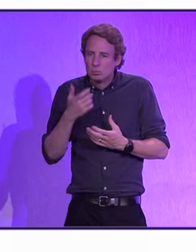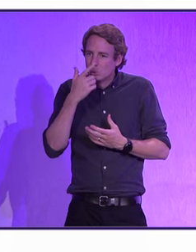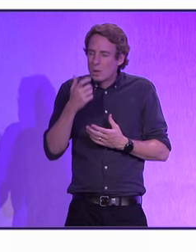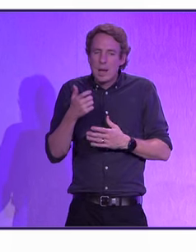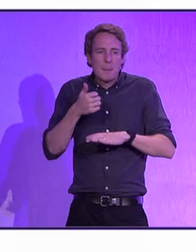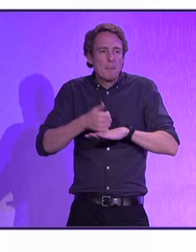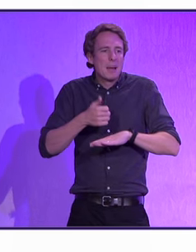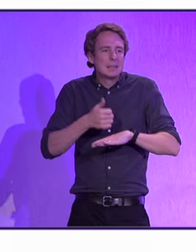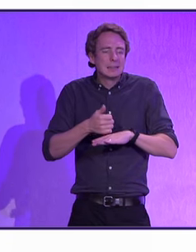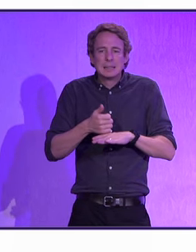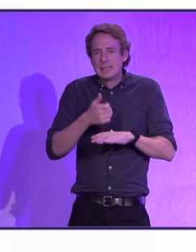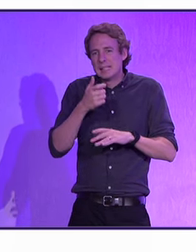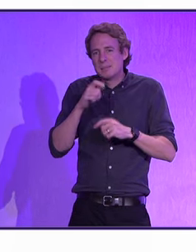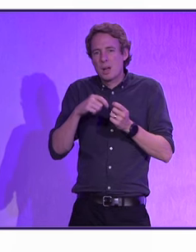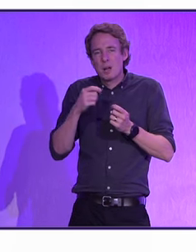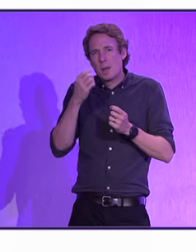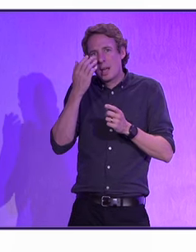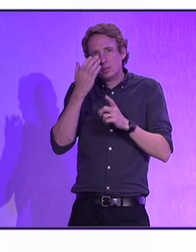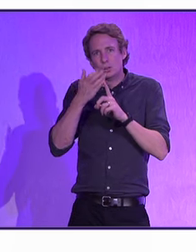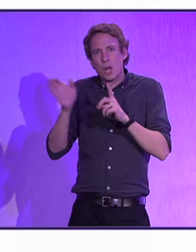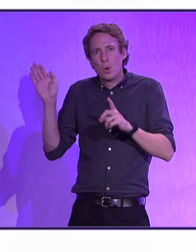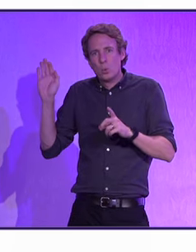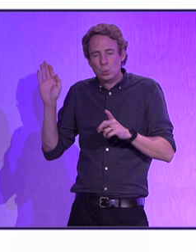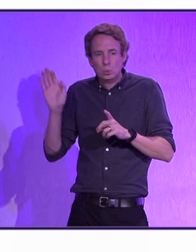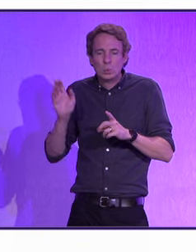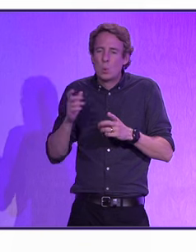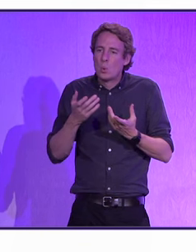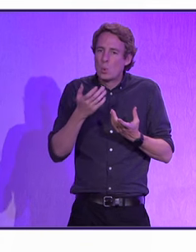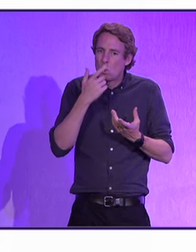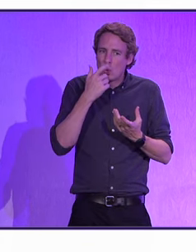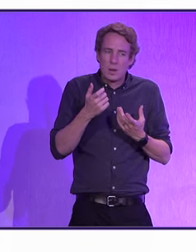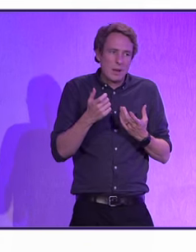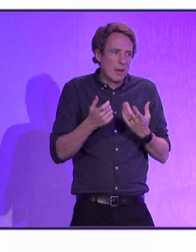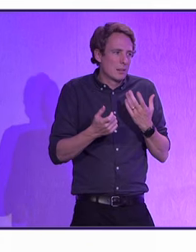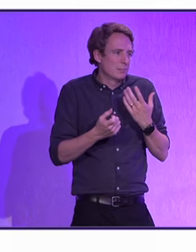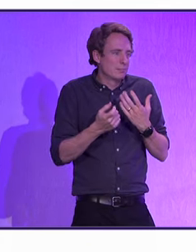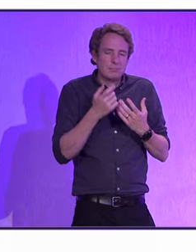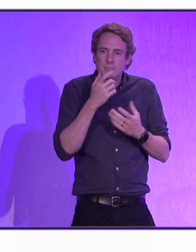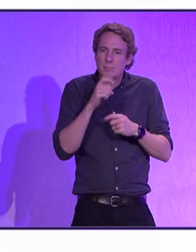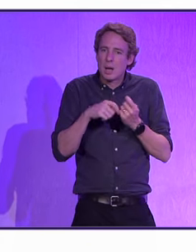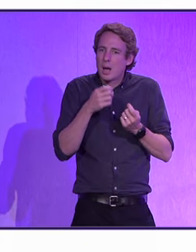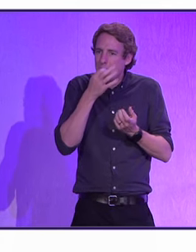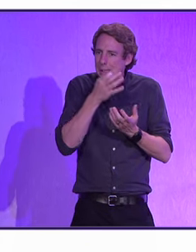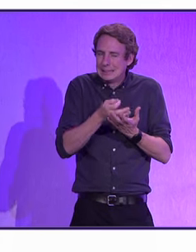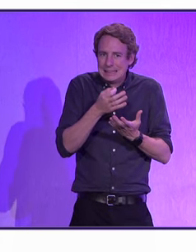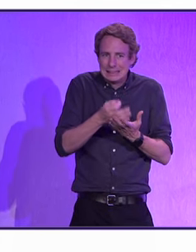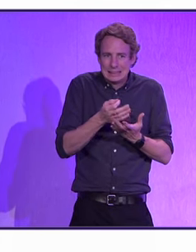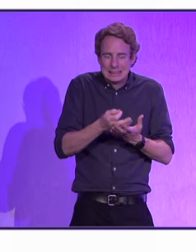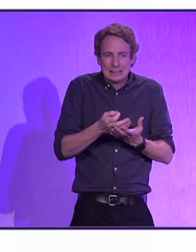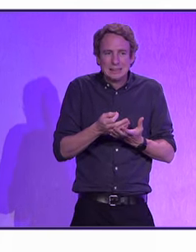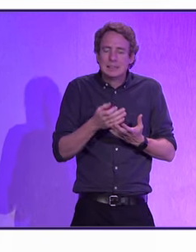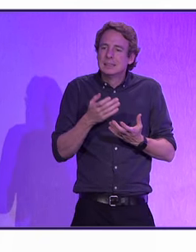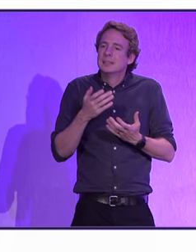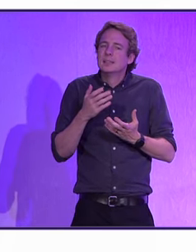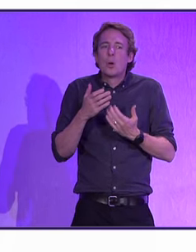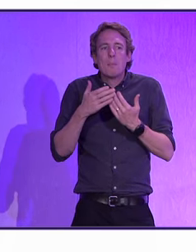cause you basically to zone out, or paradoxically just get addicted and constantly putting yourself into